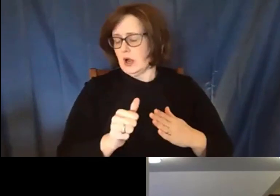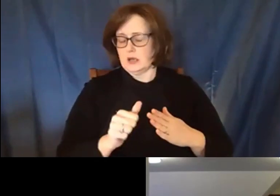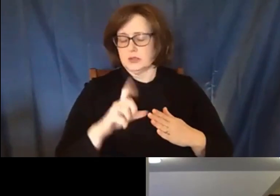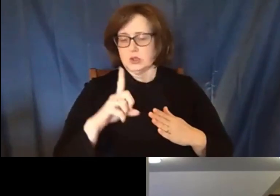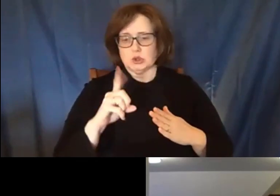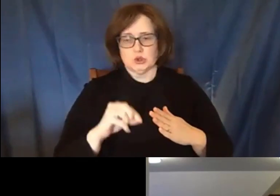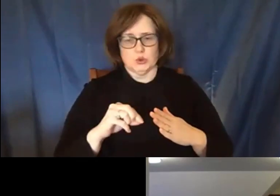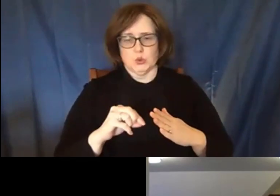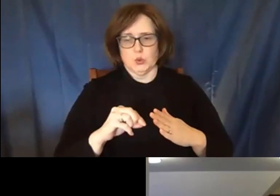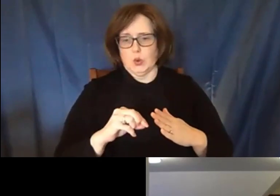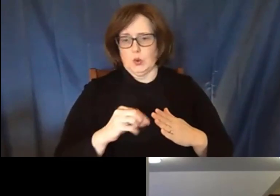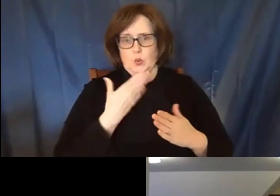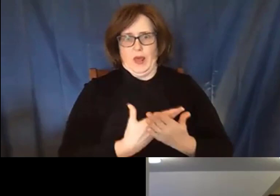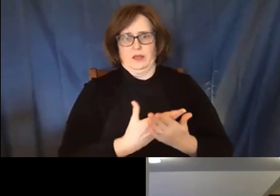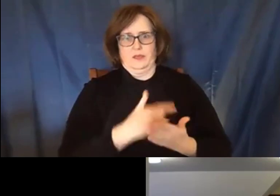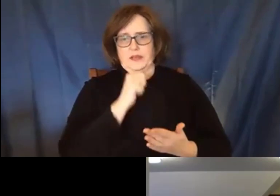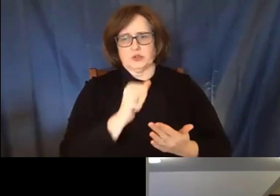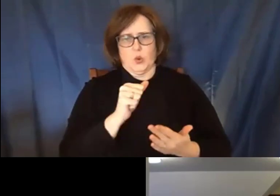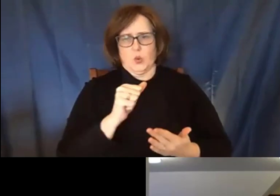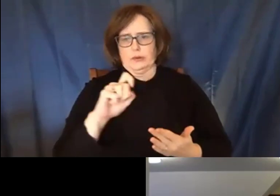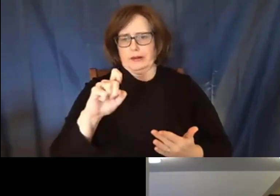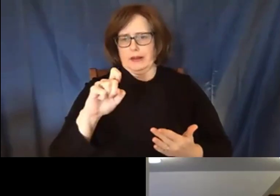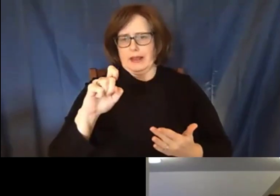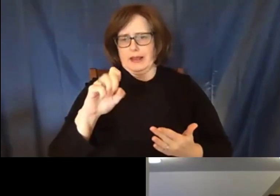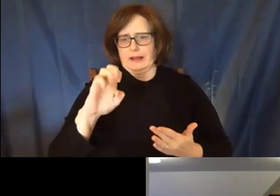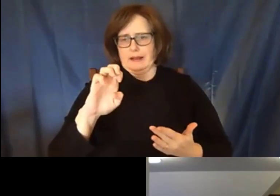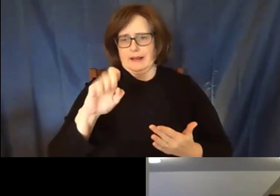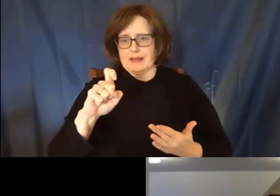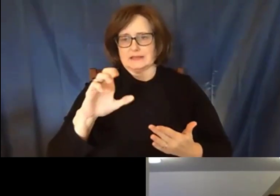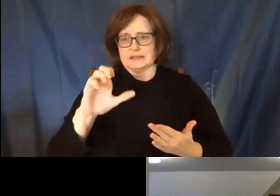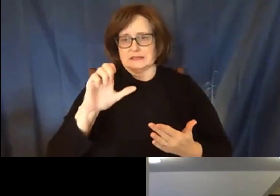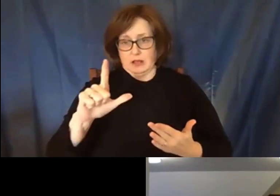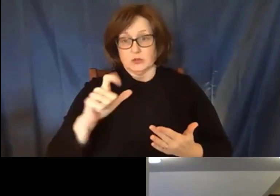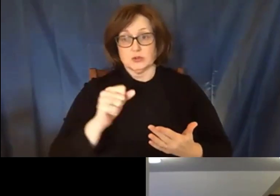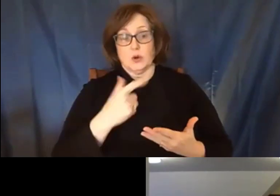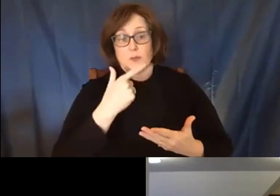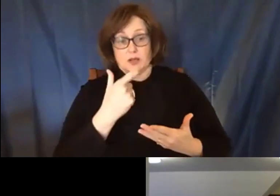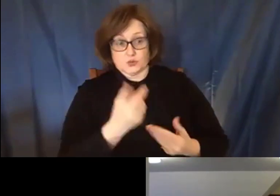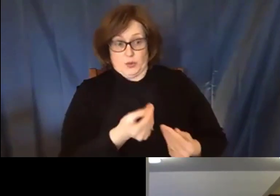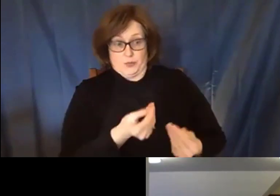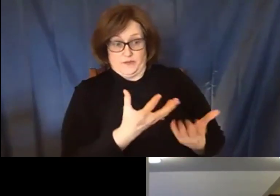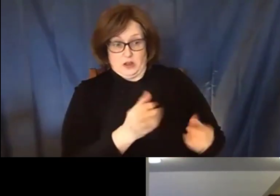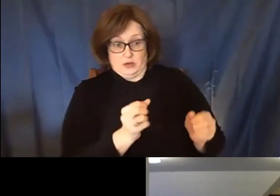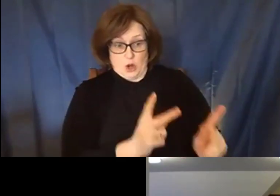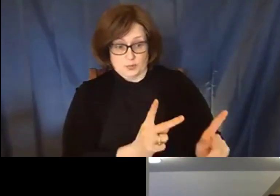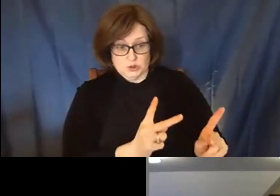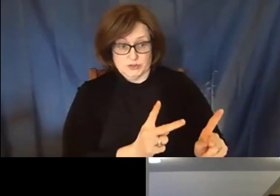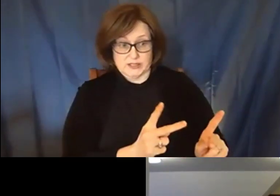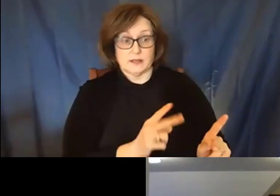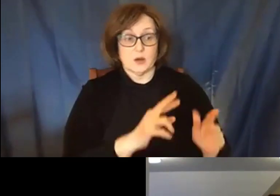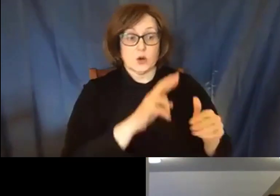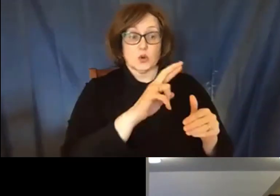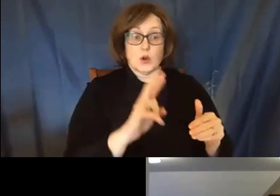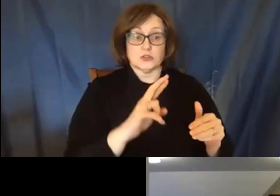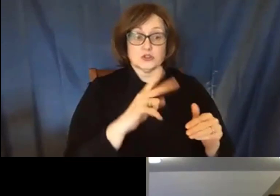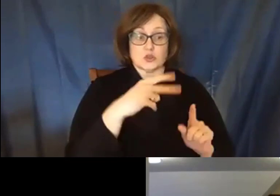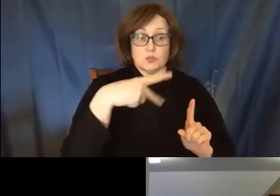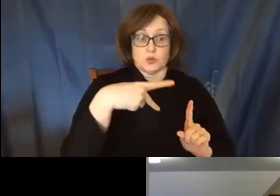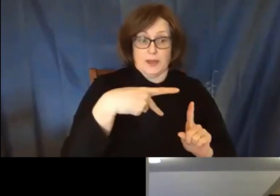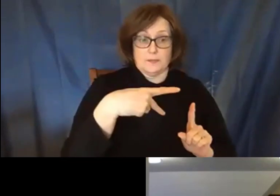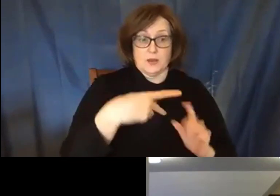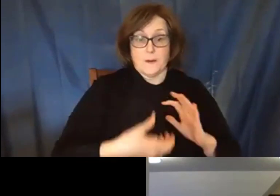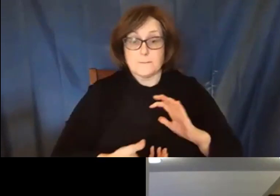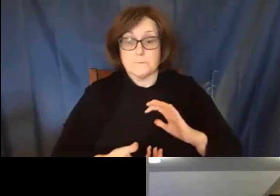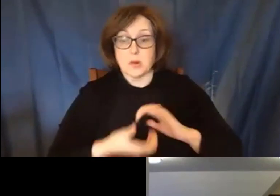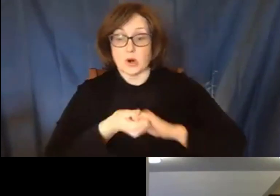by giving them an opportunity at Rochester Prep to then partner with RIT, we are hopeful that